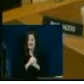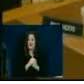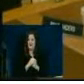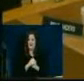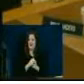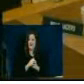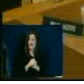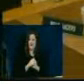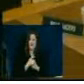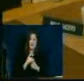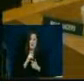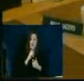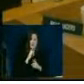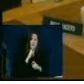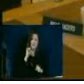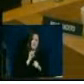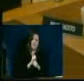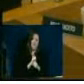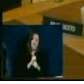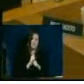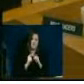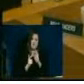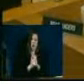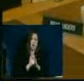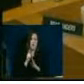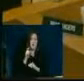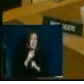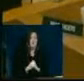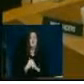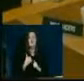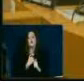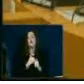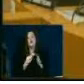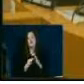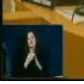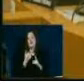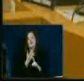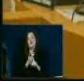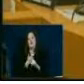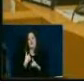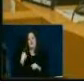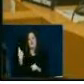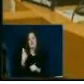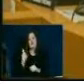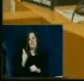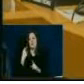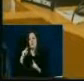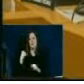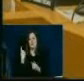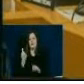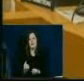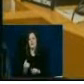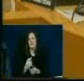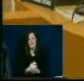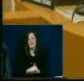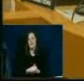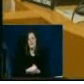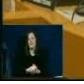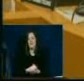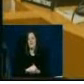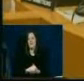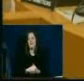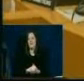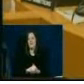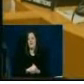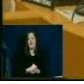In legal form, I guess? Well, where we find ourselves, and there's some history to this, the contract